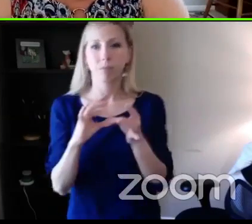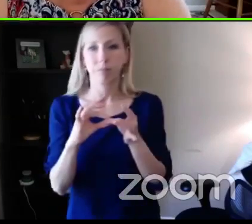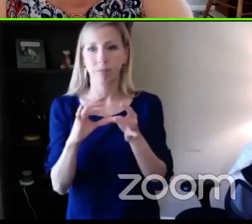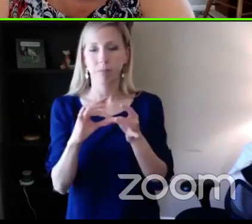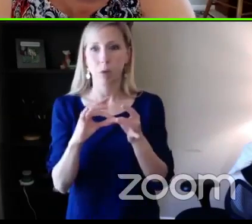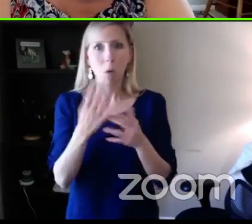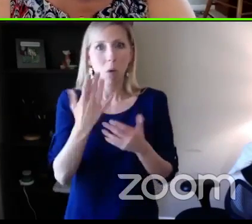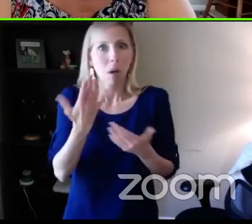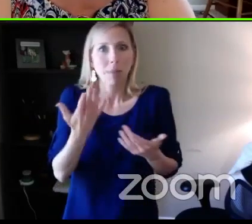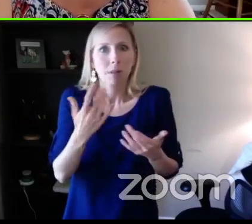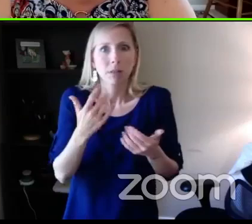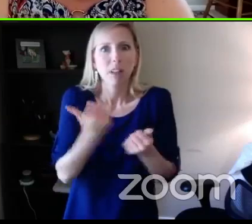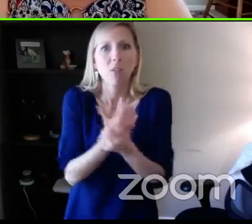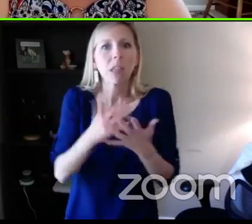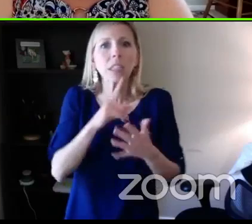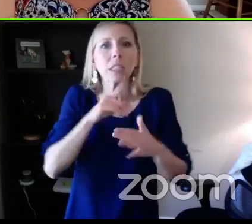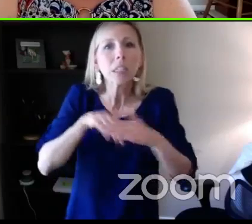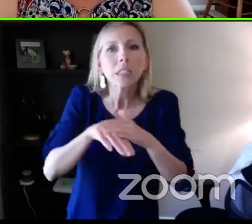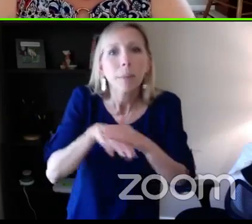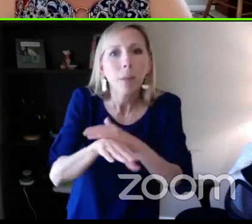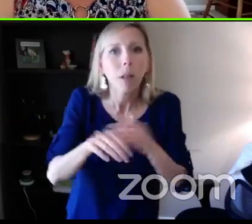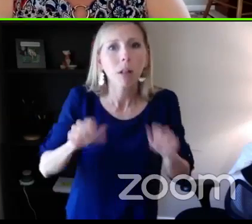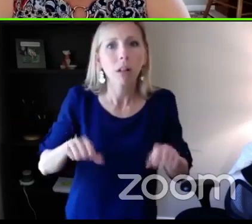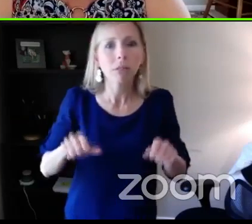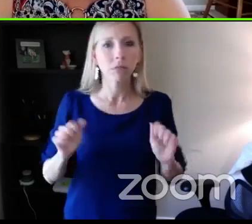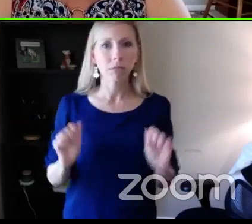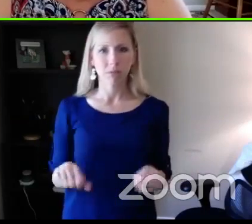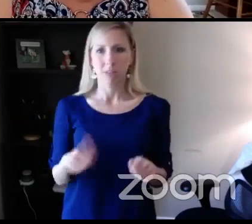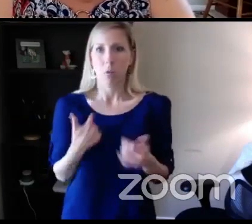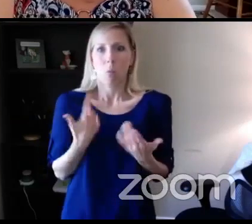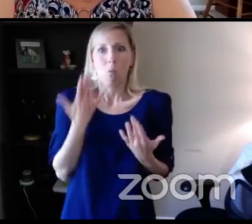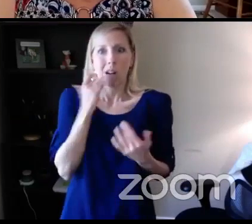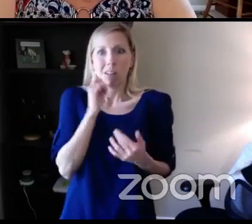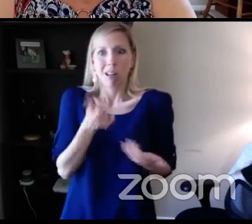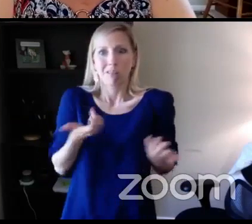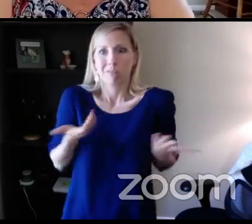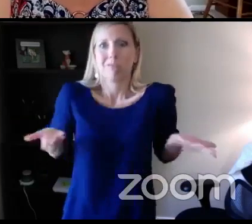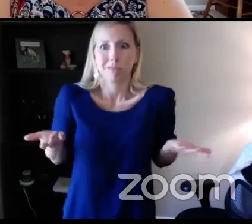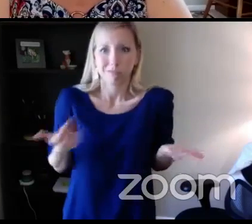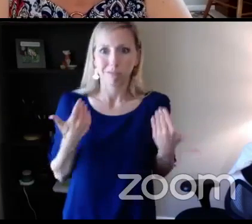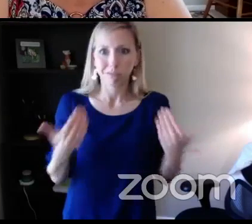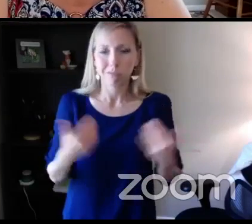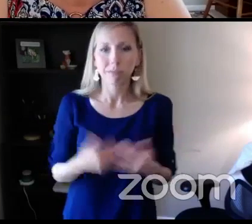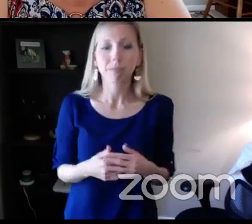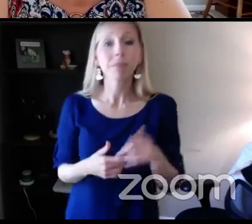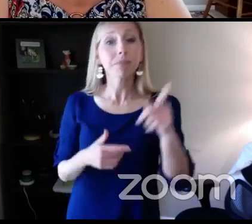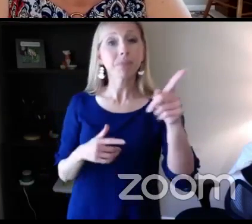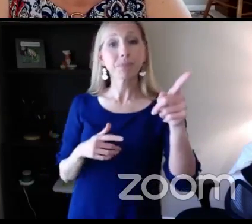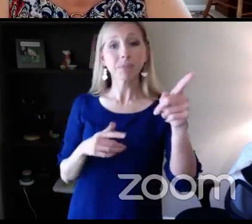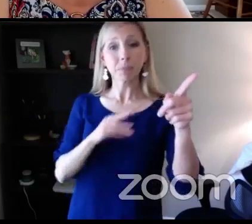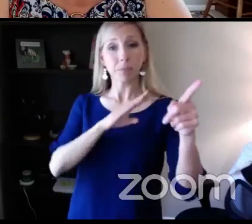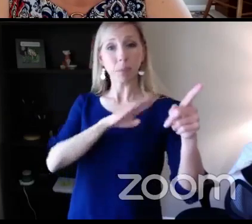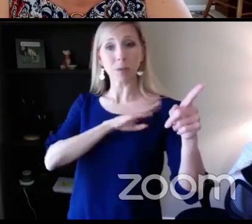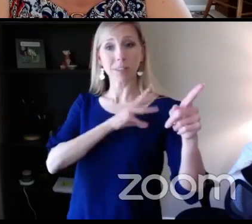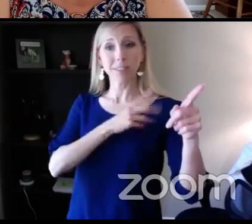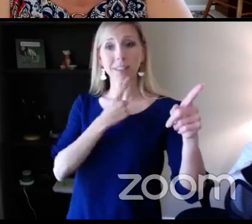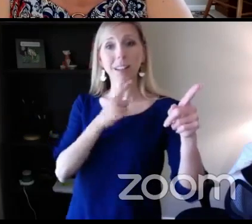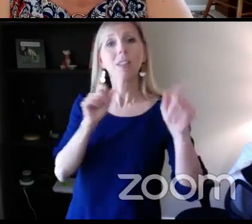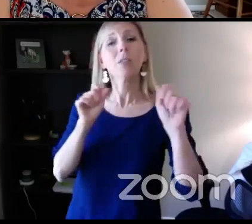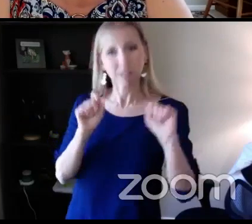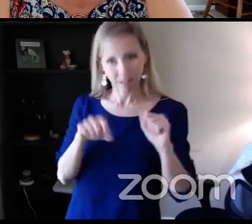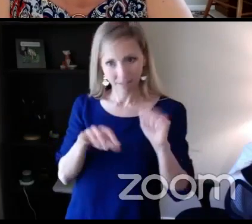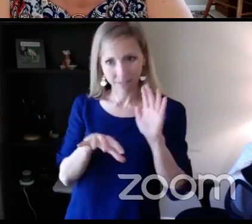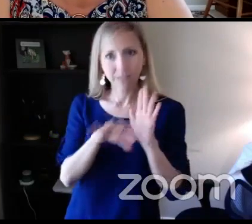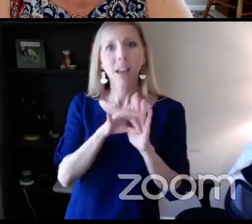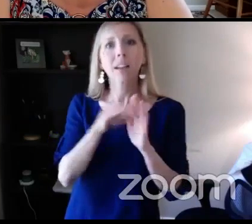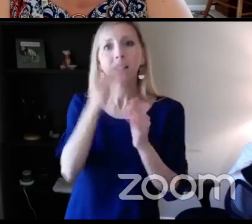not? We need to get right. That information out. Right. And you can find information there too,